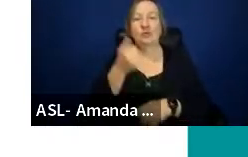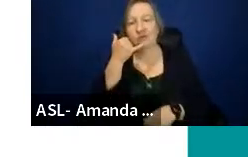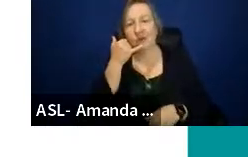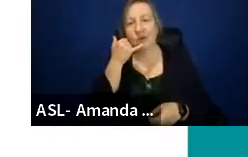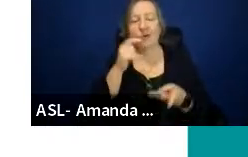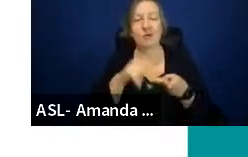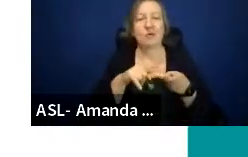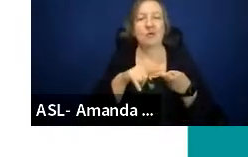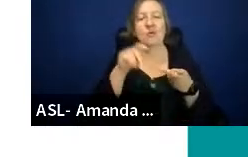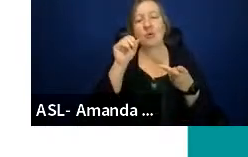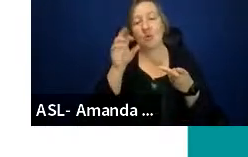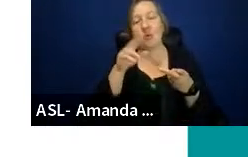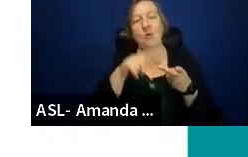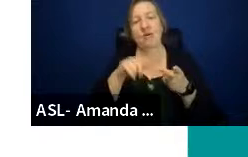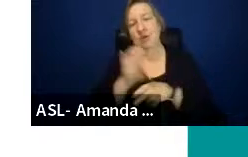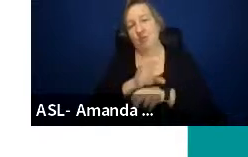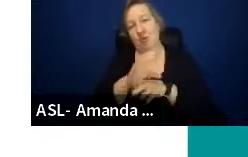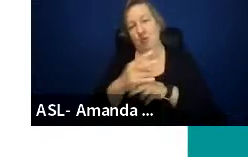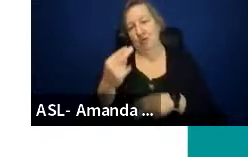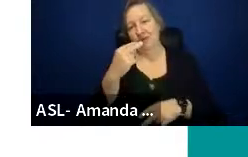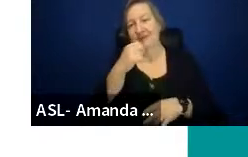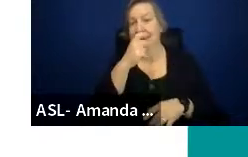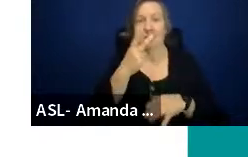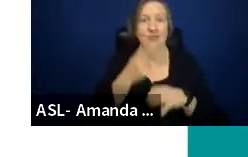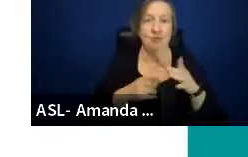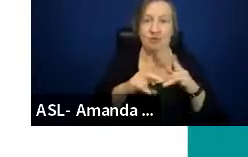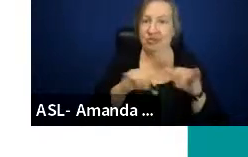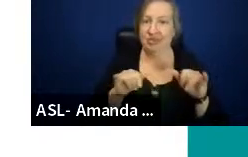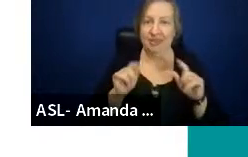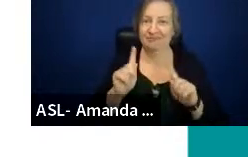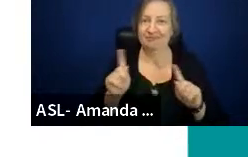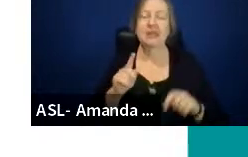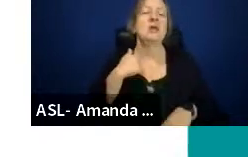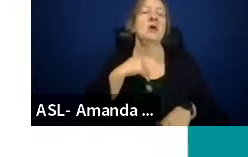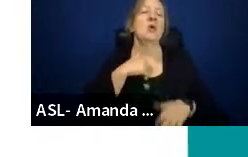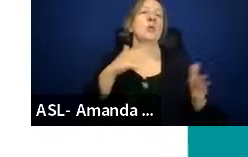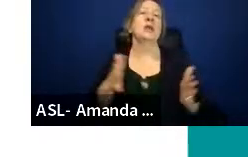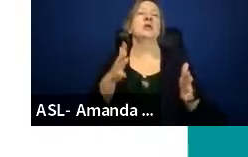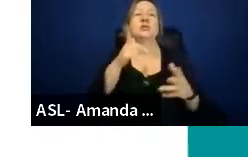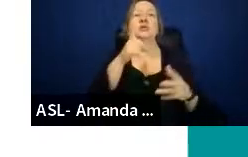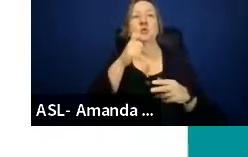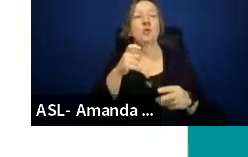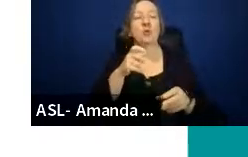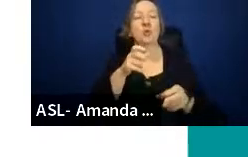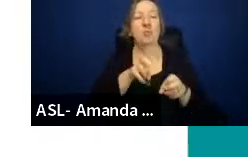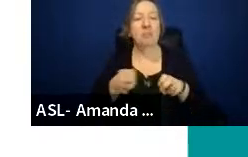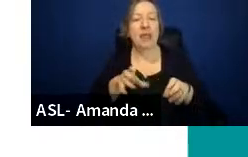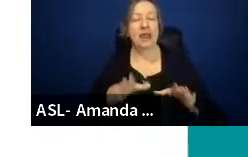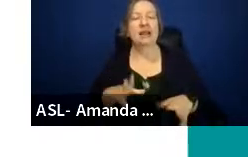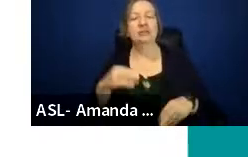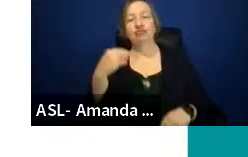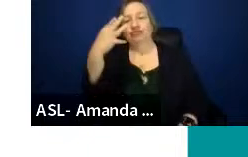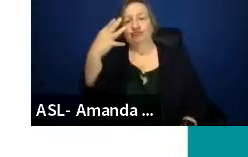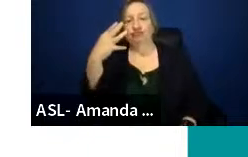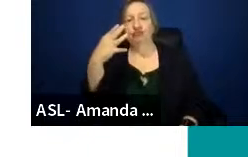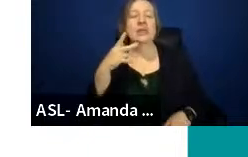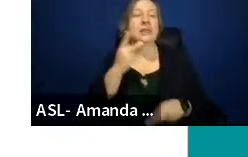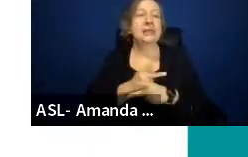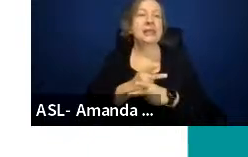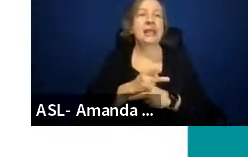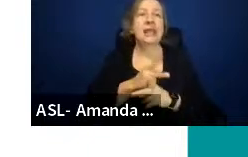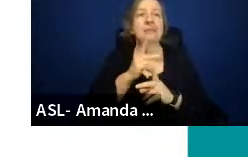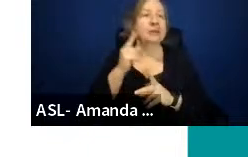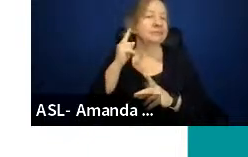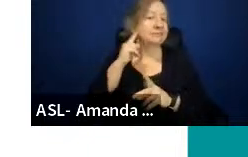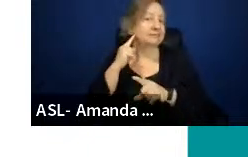or computer, not both. And we do encourage our panelists to turn on their video. Please keep your audio on mute when not